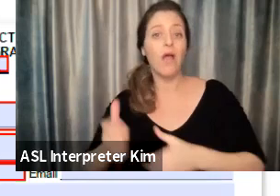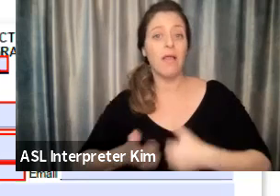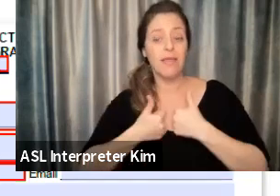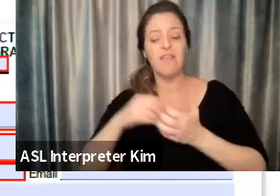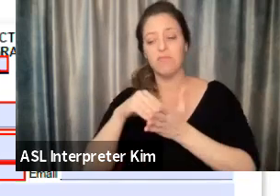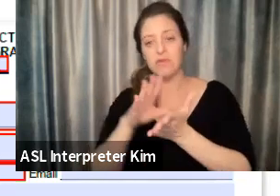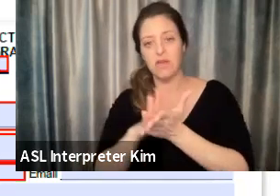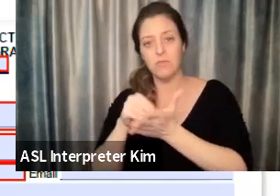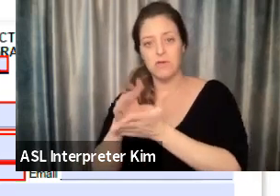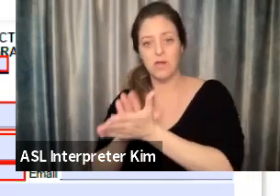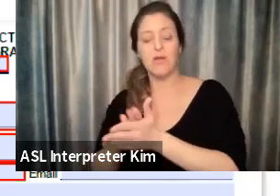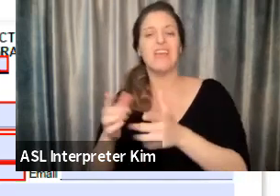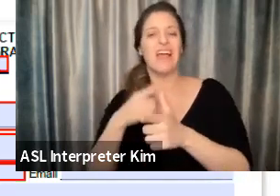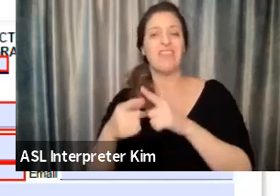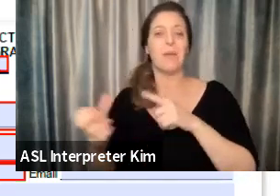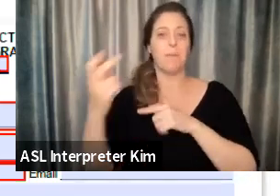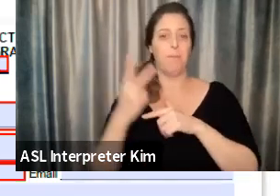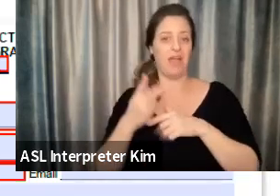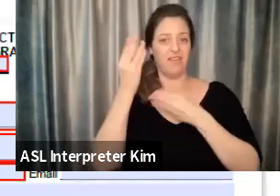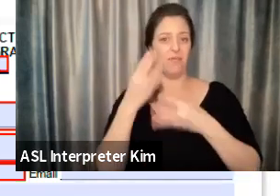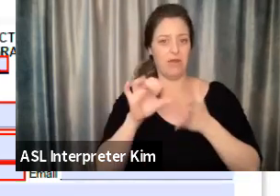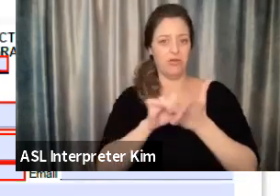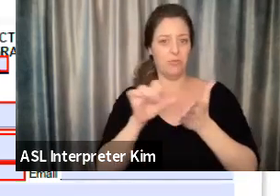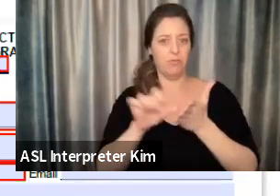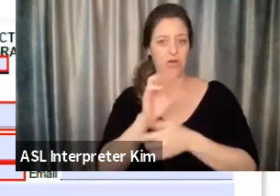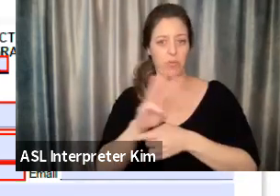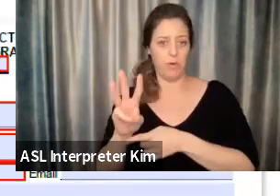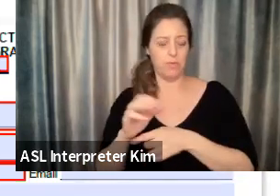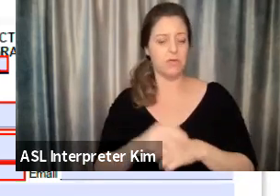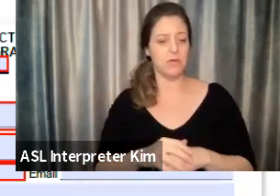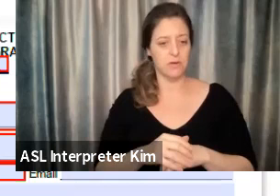to the information page of the Twin Rivers District website, where you'll find the